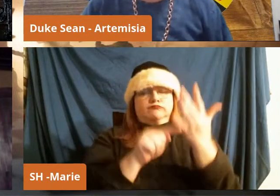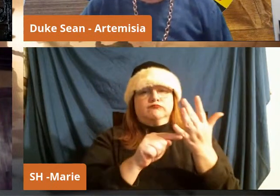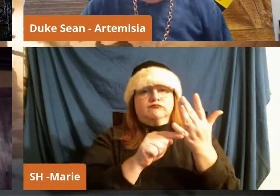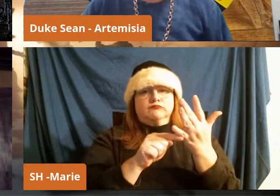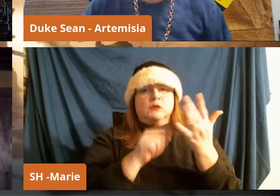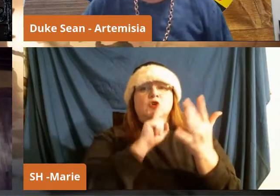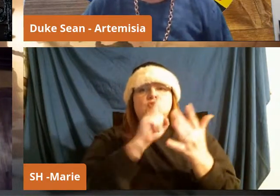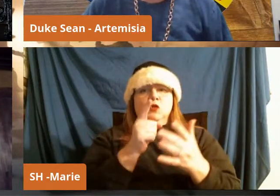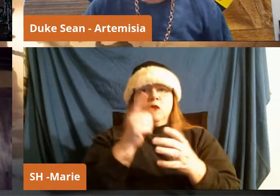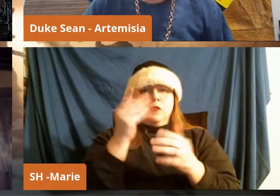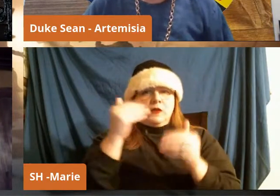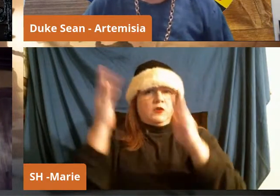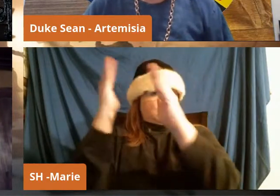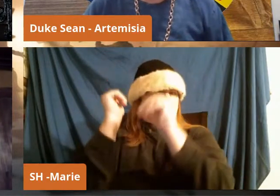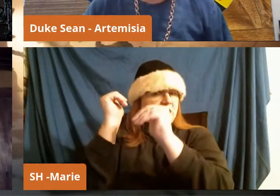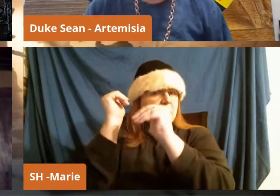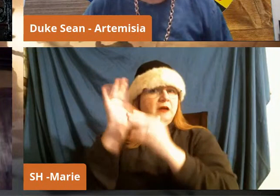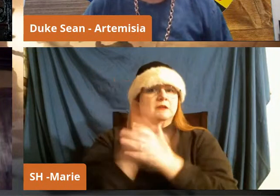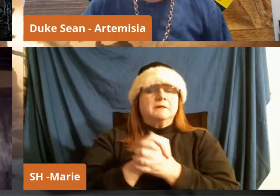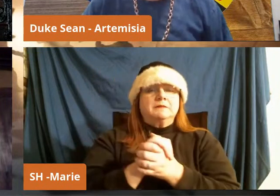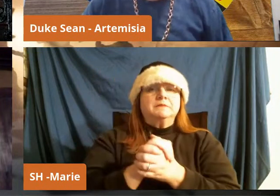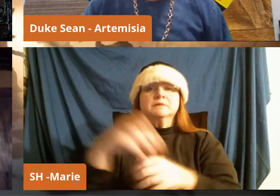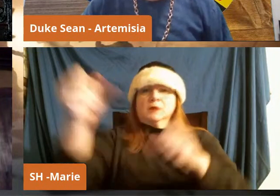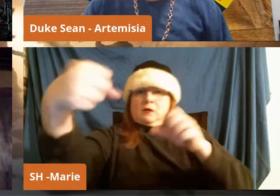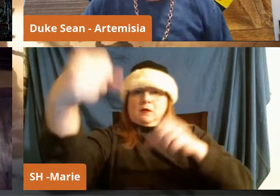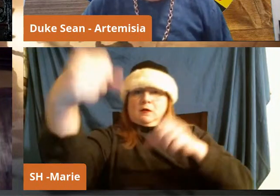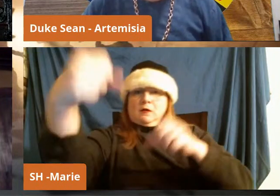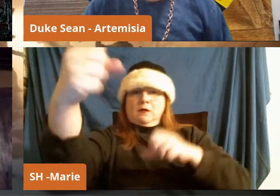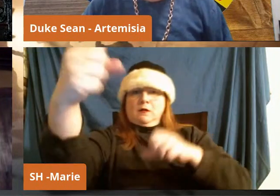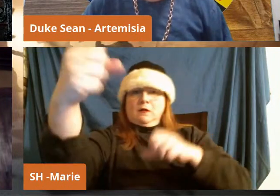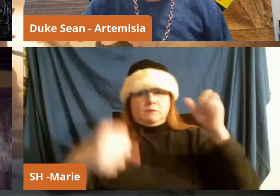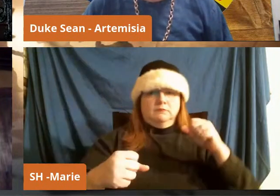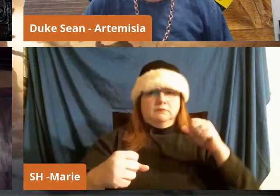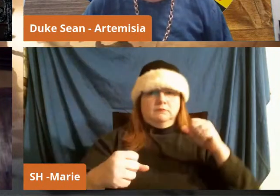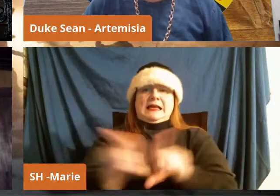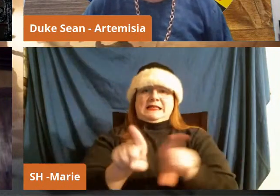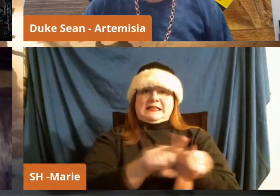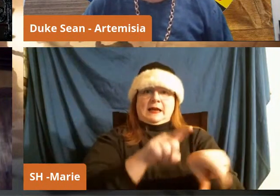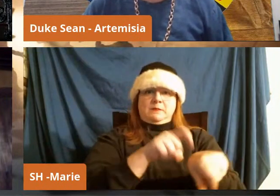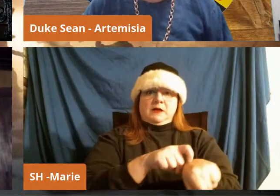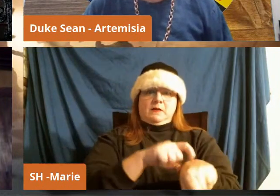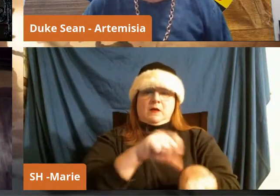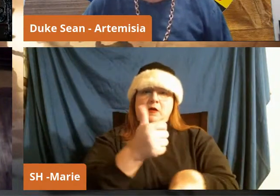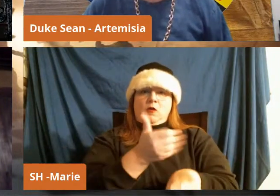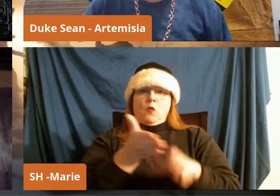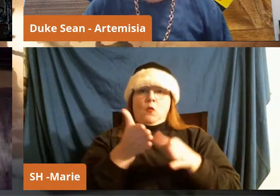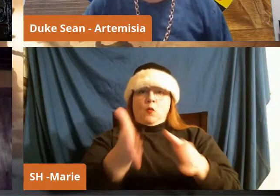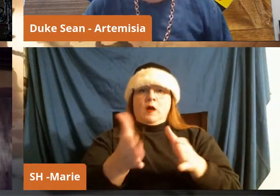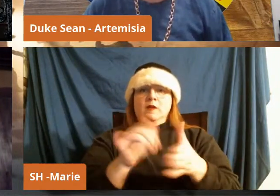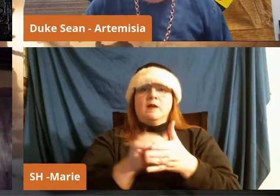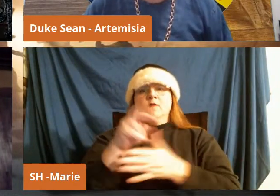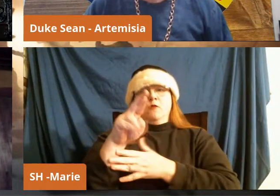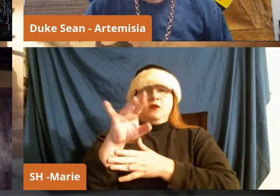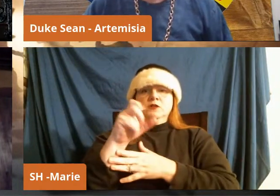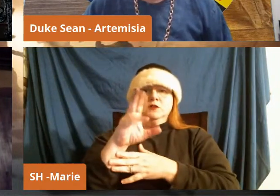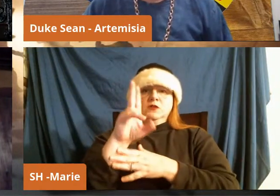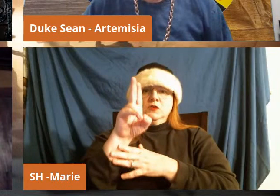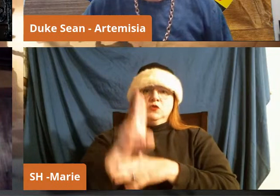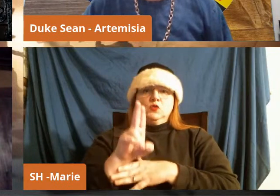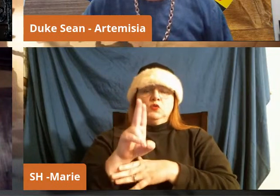There are certain things you should expect. Yeah, and at the same time, one of the other ways that franchises always kind